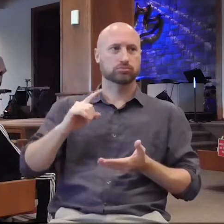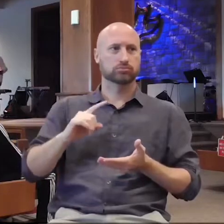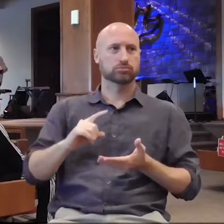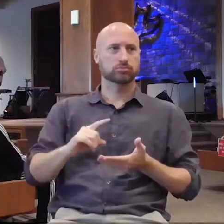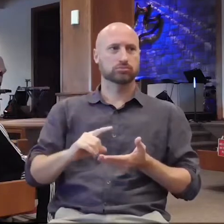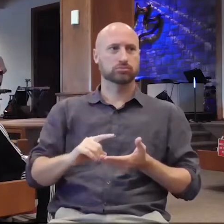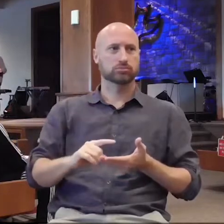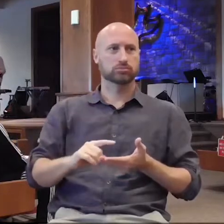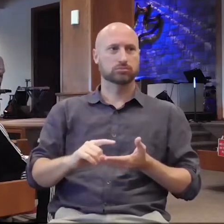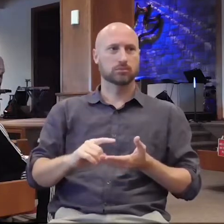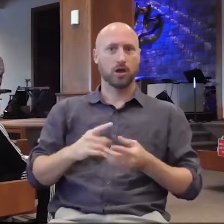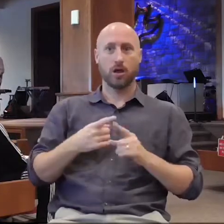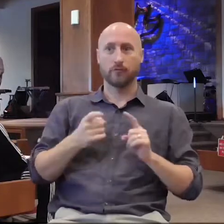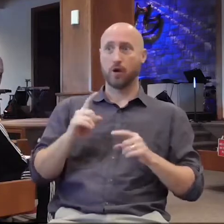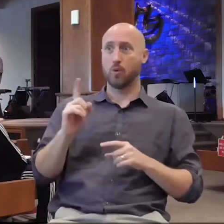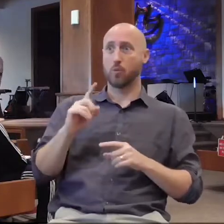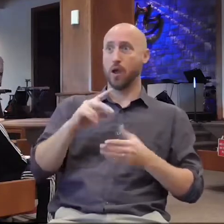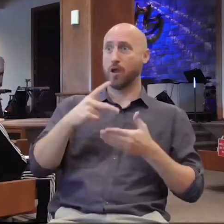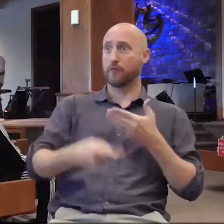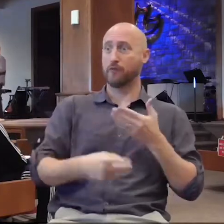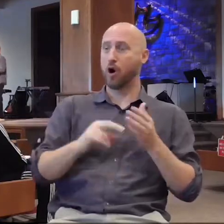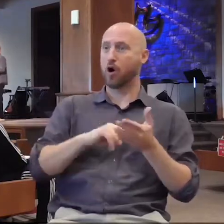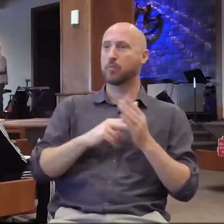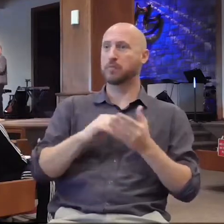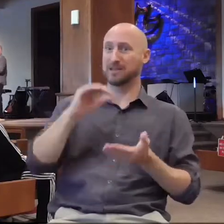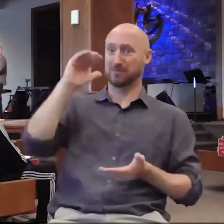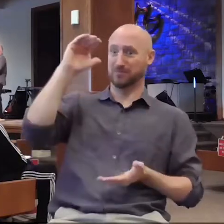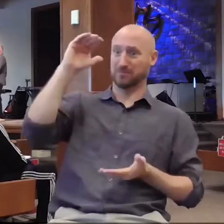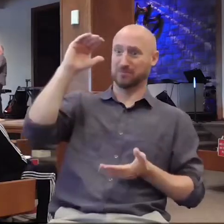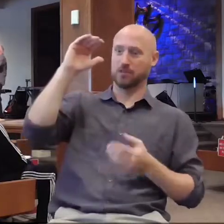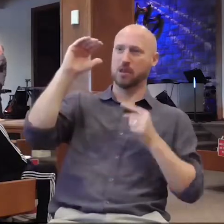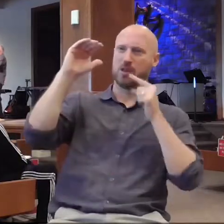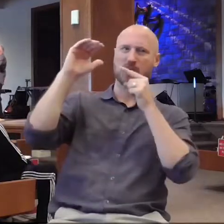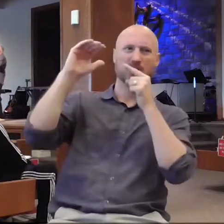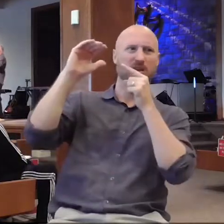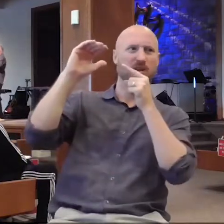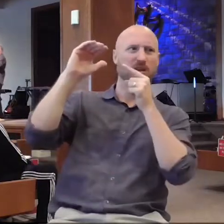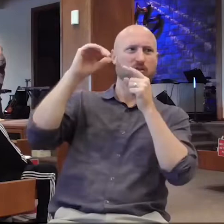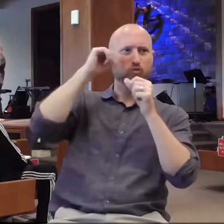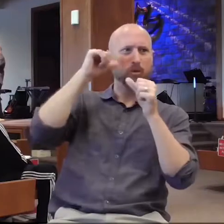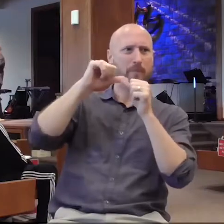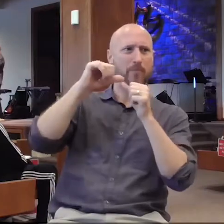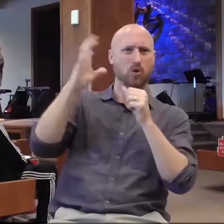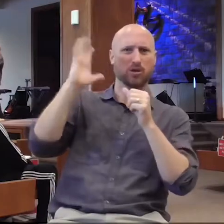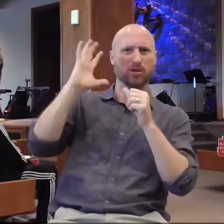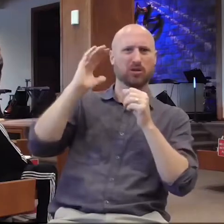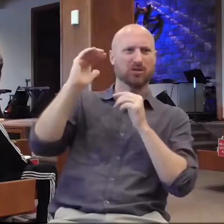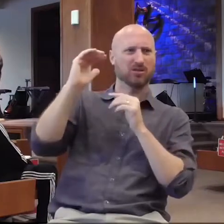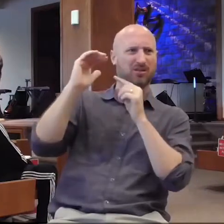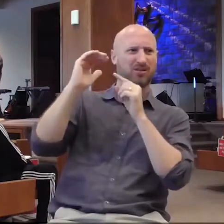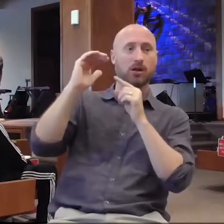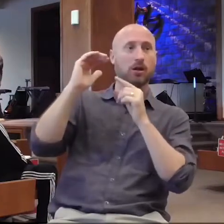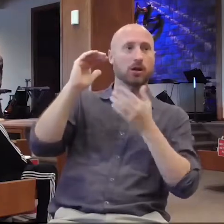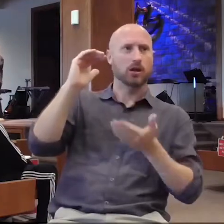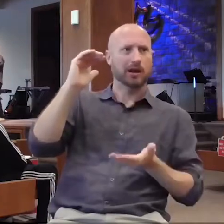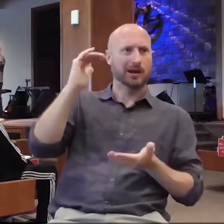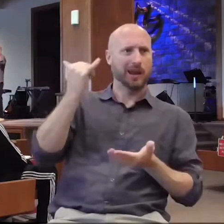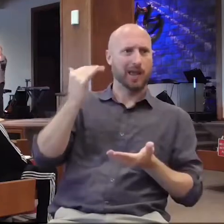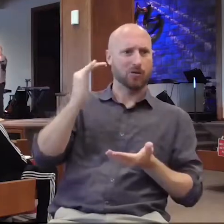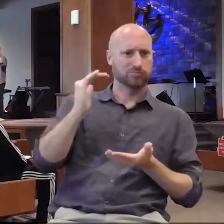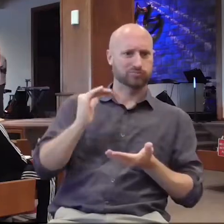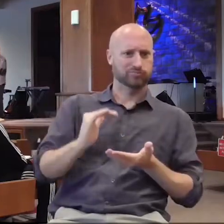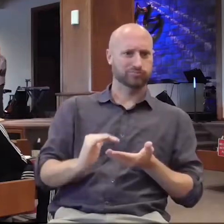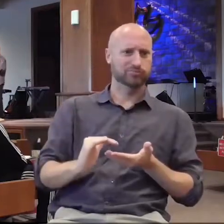heavenly places with Christ Jesus. You read the letter of the Ephesians, and the most glorious things that Paul said to any of the churches, you'll find them in